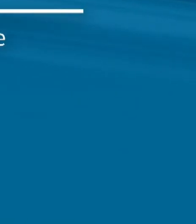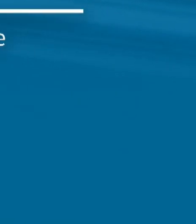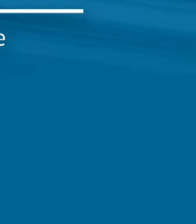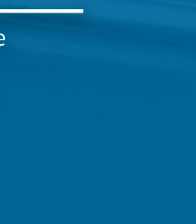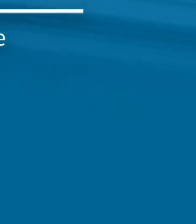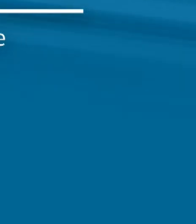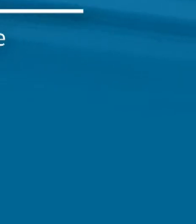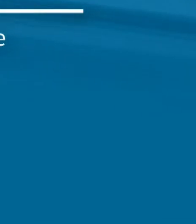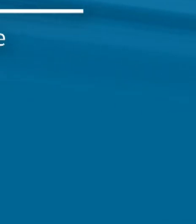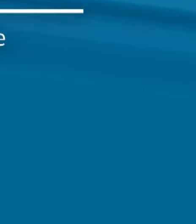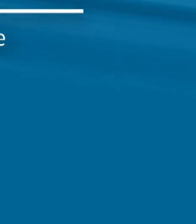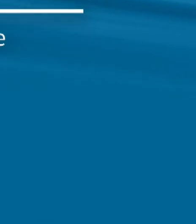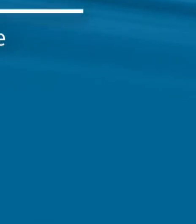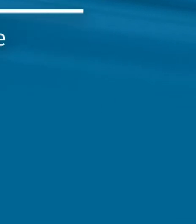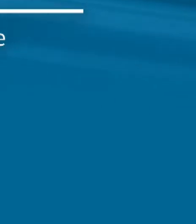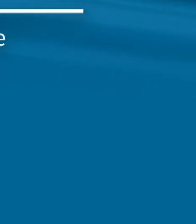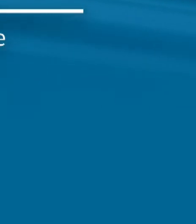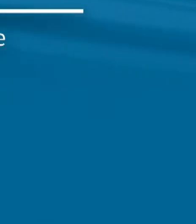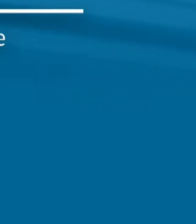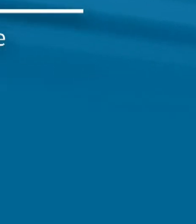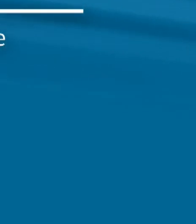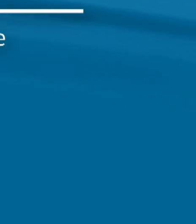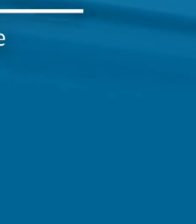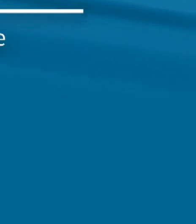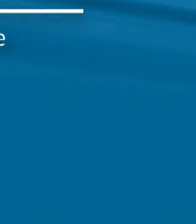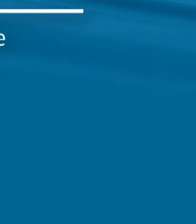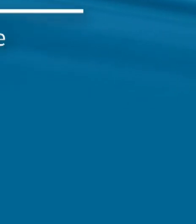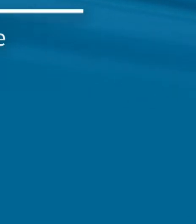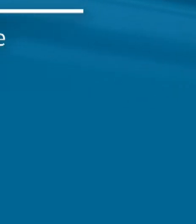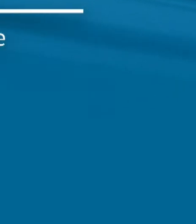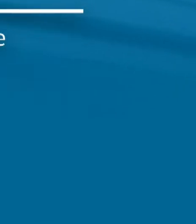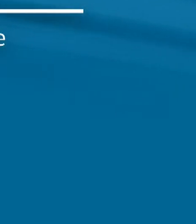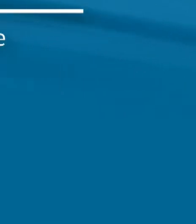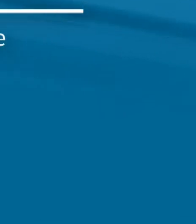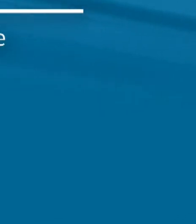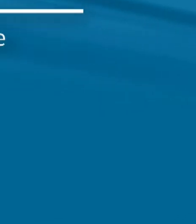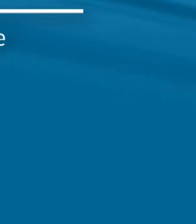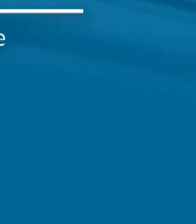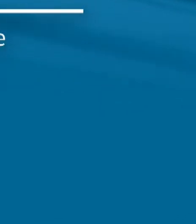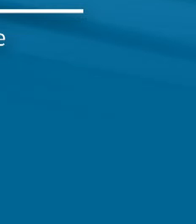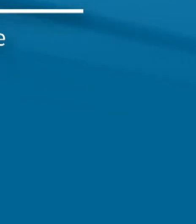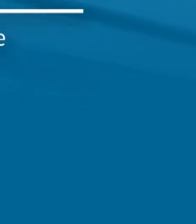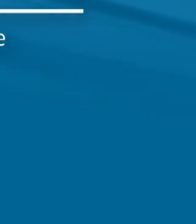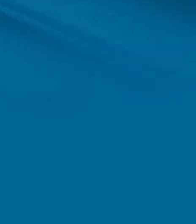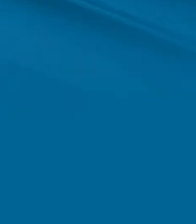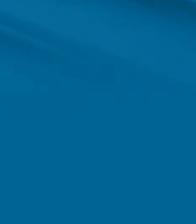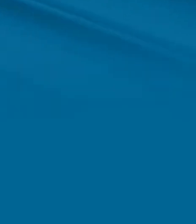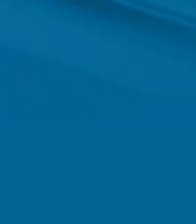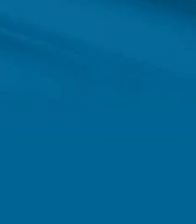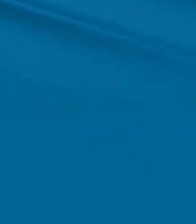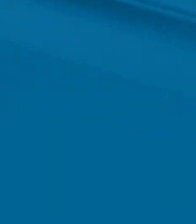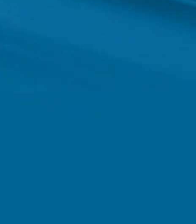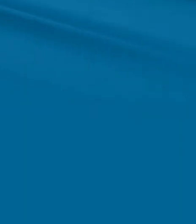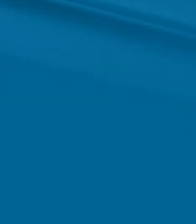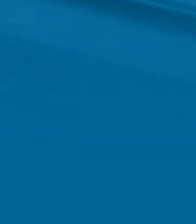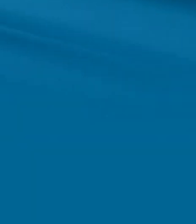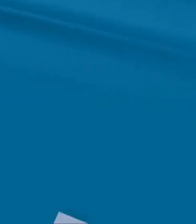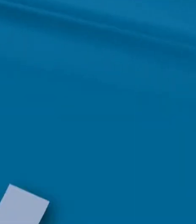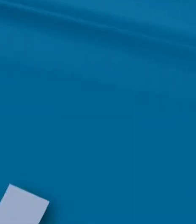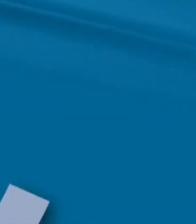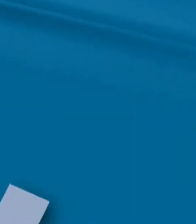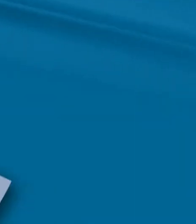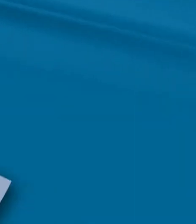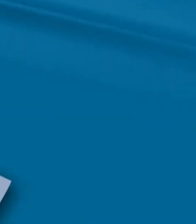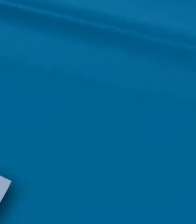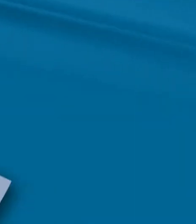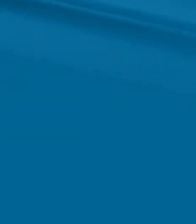invite Mr. Julio Javier de Martini Montes, Minister of Development and Social Inclusion of Peru.